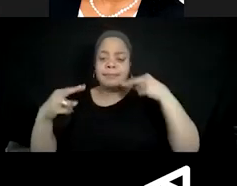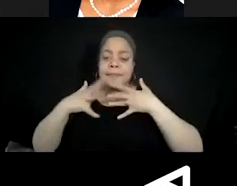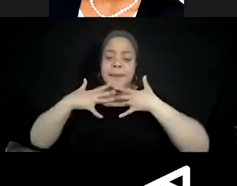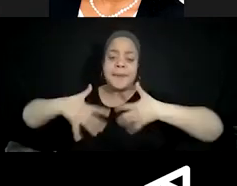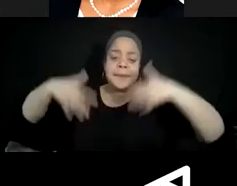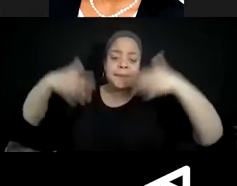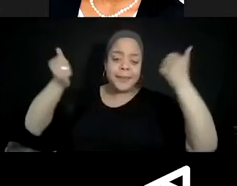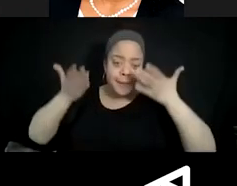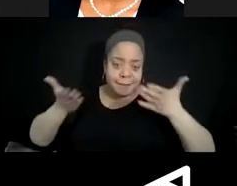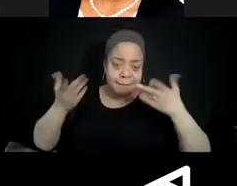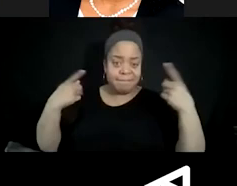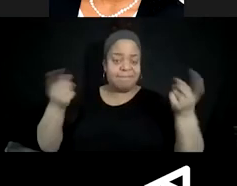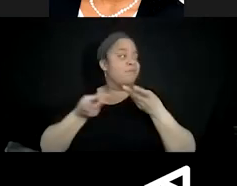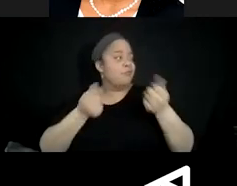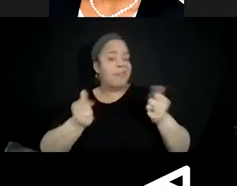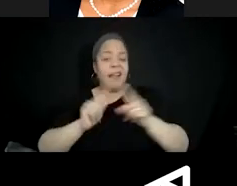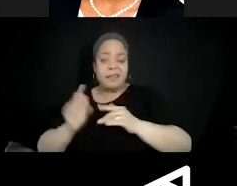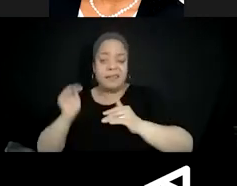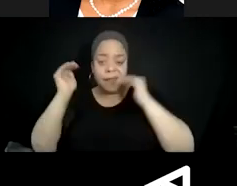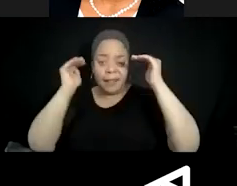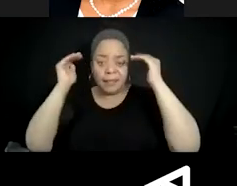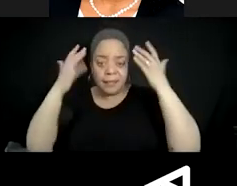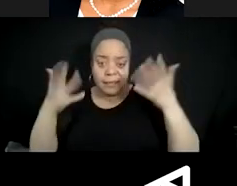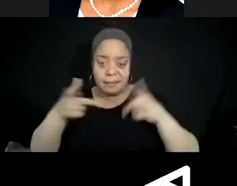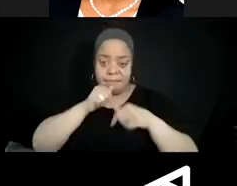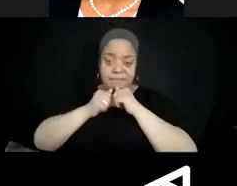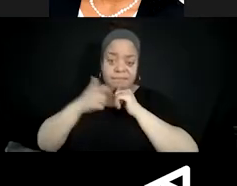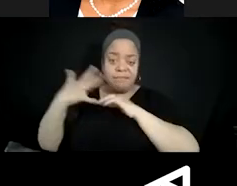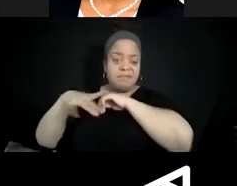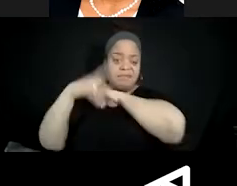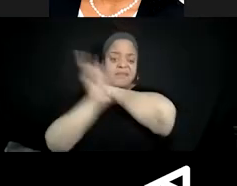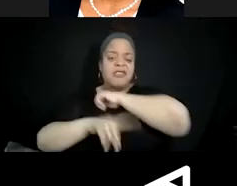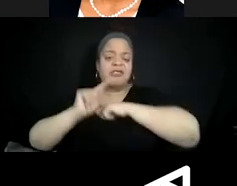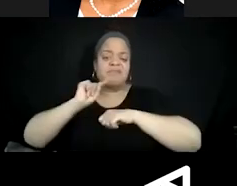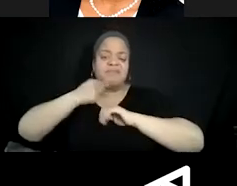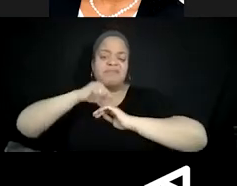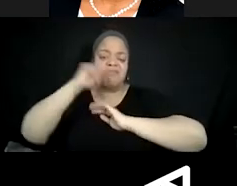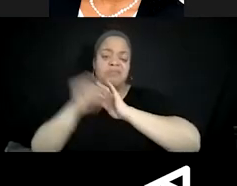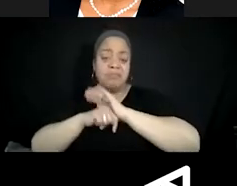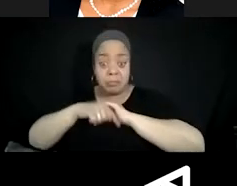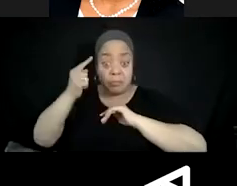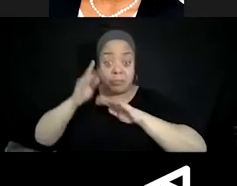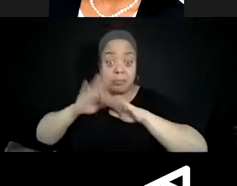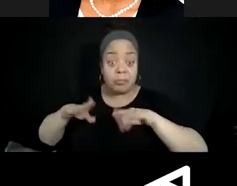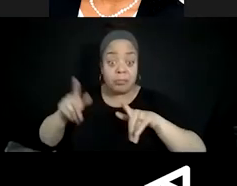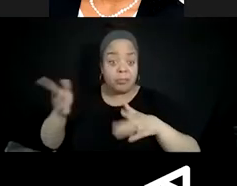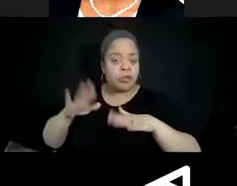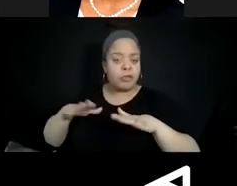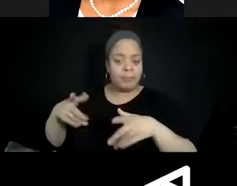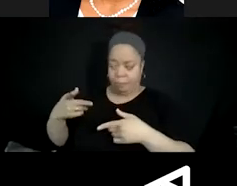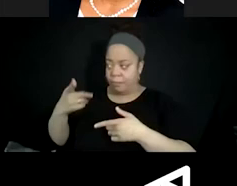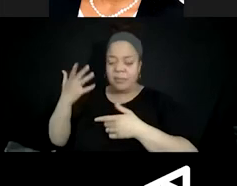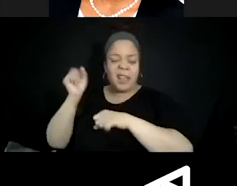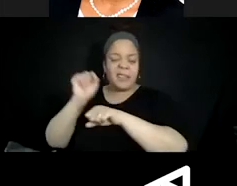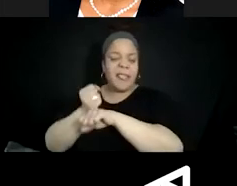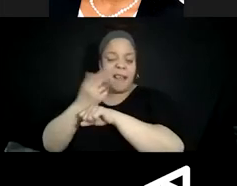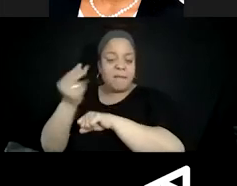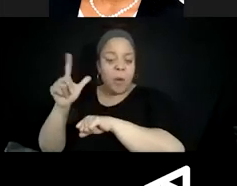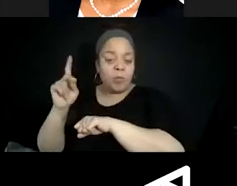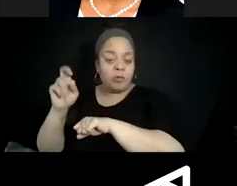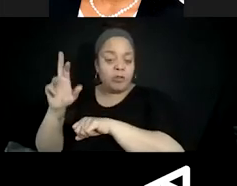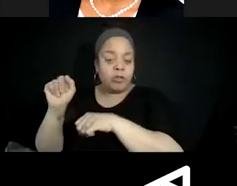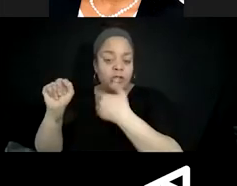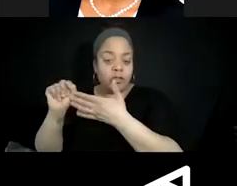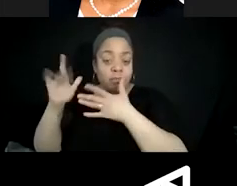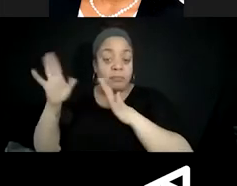severely. Black children were the human property of slaveholders and therefore not the beneficiaries of whatever rights human beings were